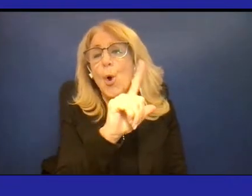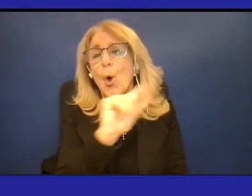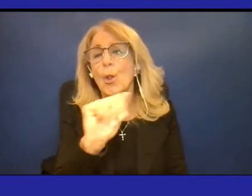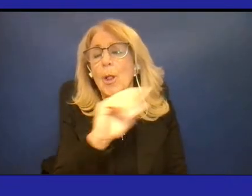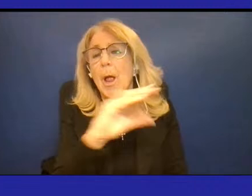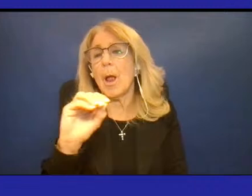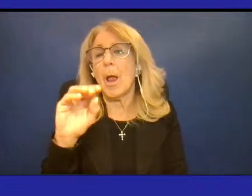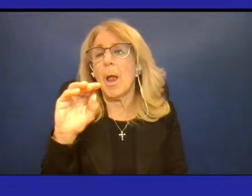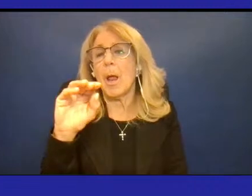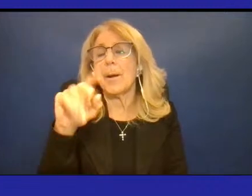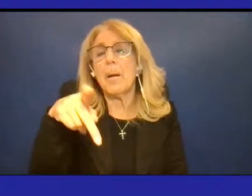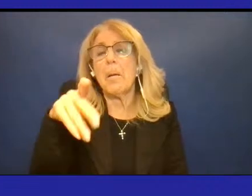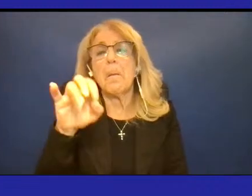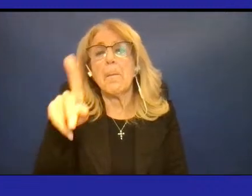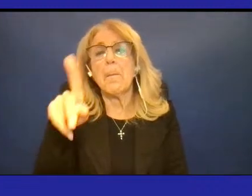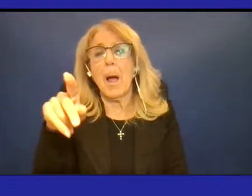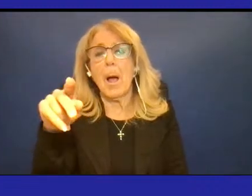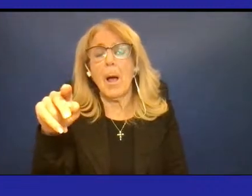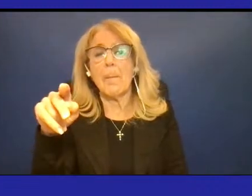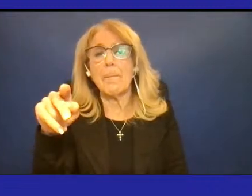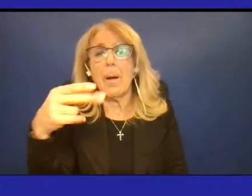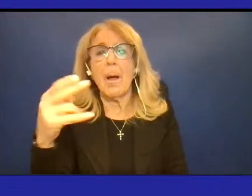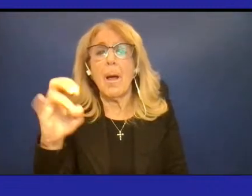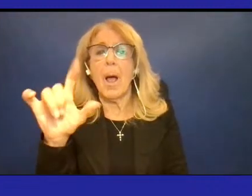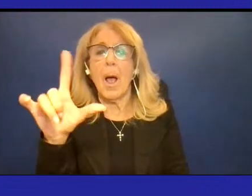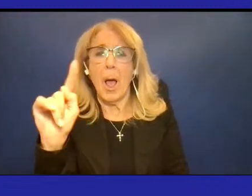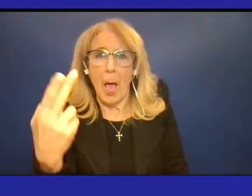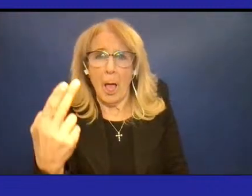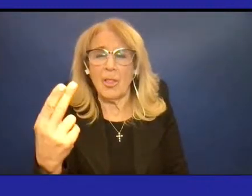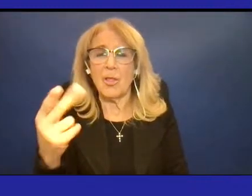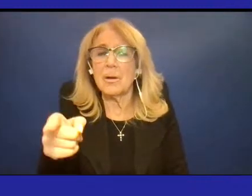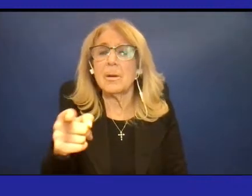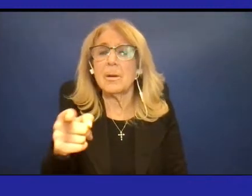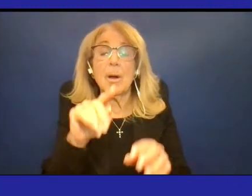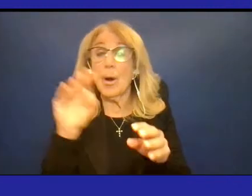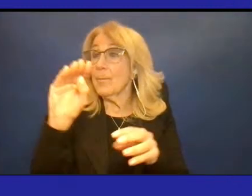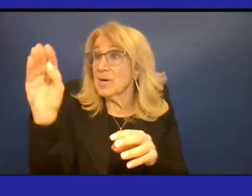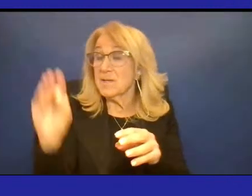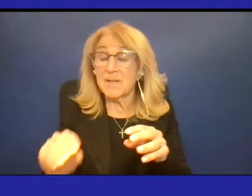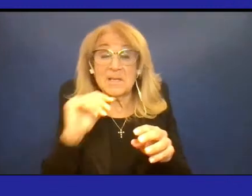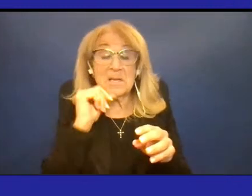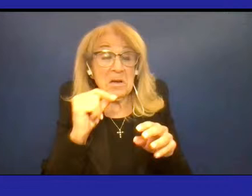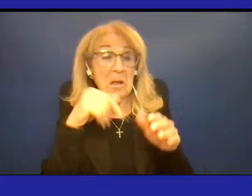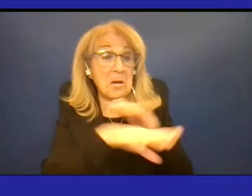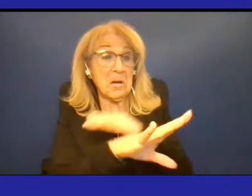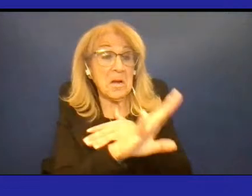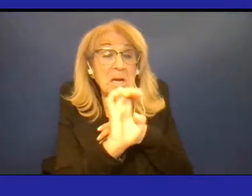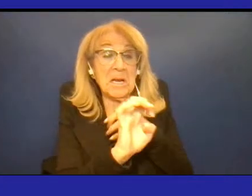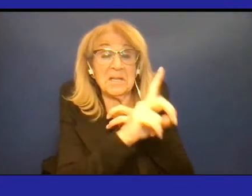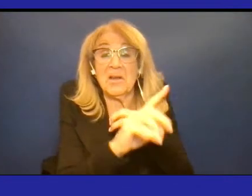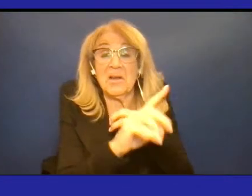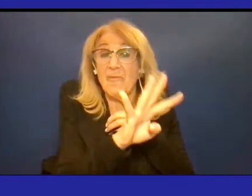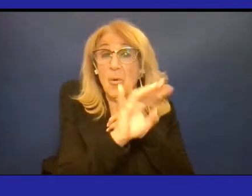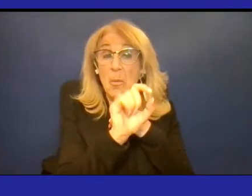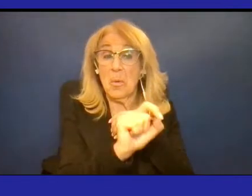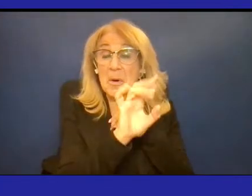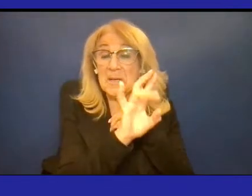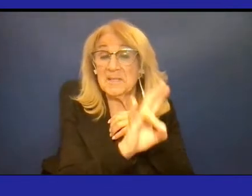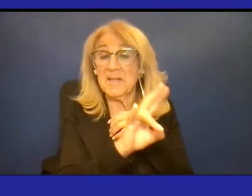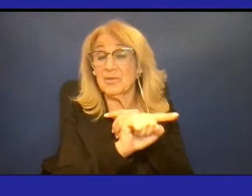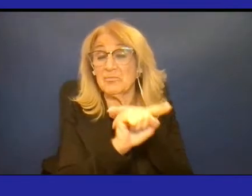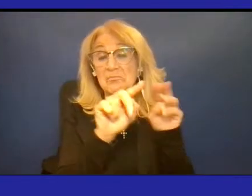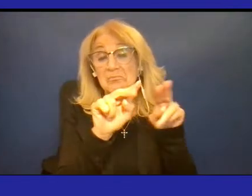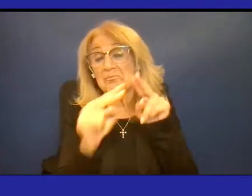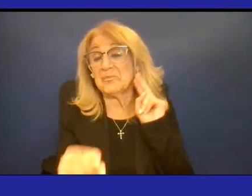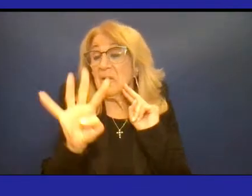Percent left without being seen in the emergency department went down from 4.7 to 4.4. I think this is just common